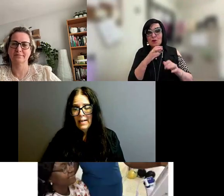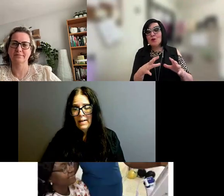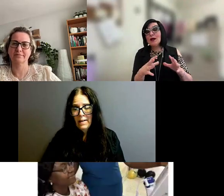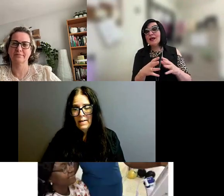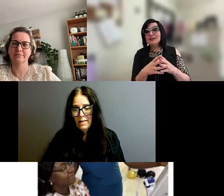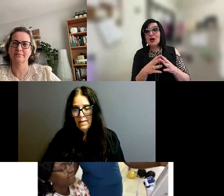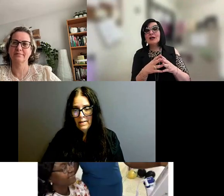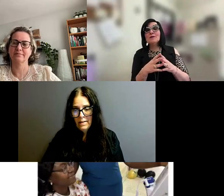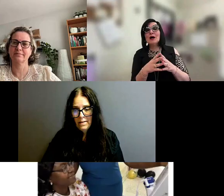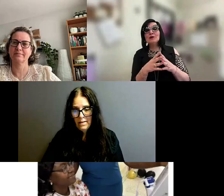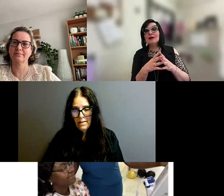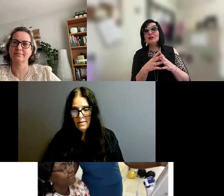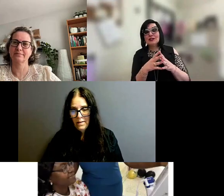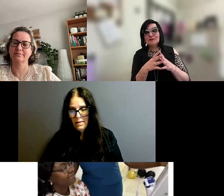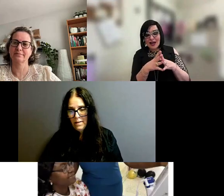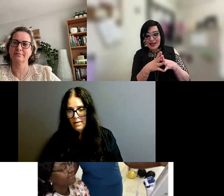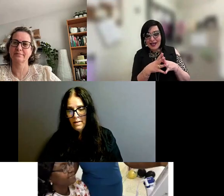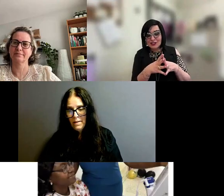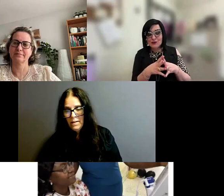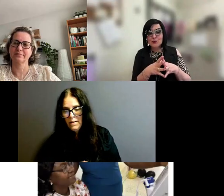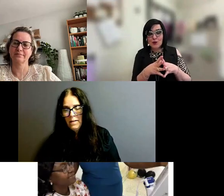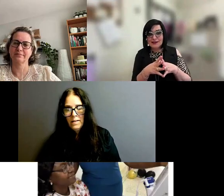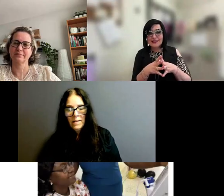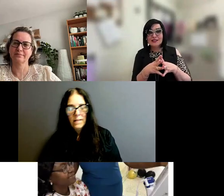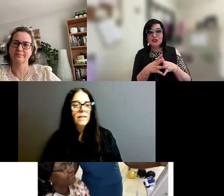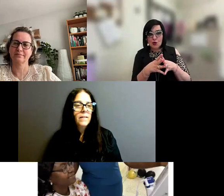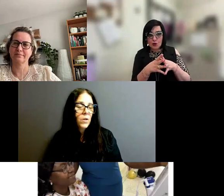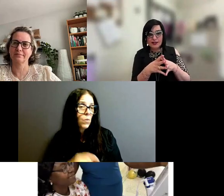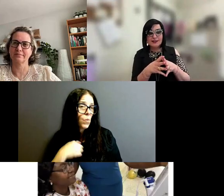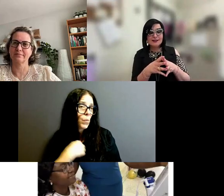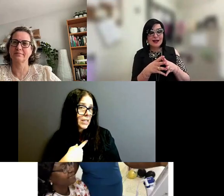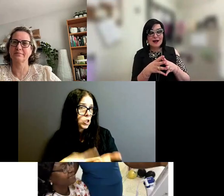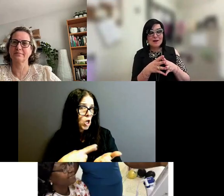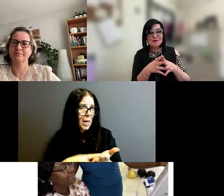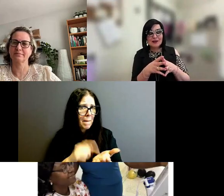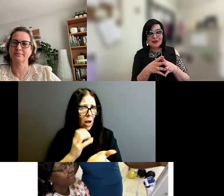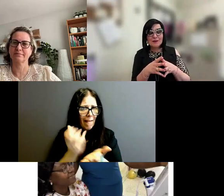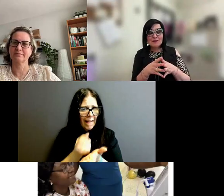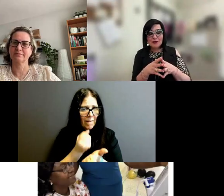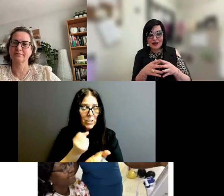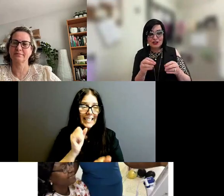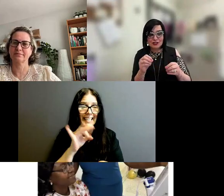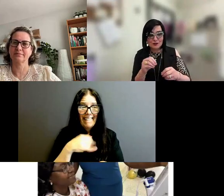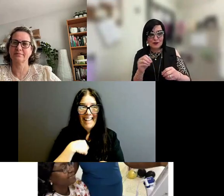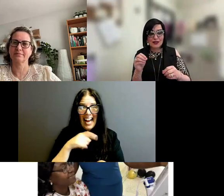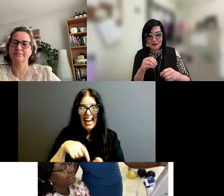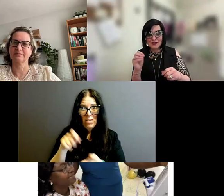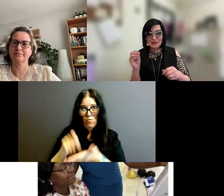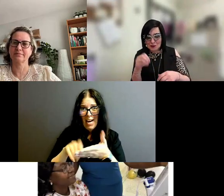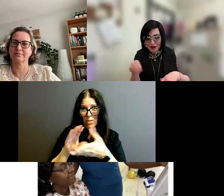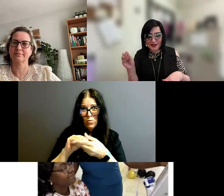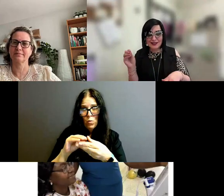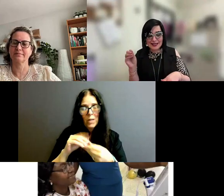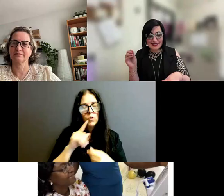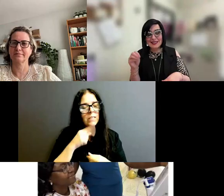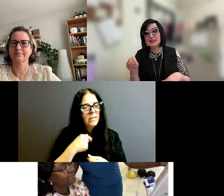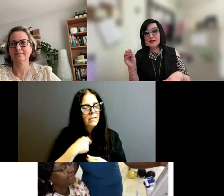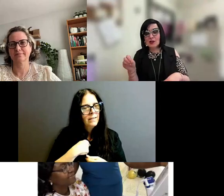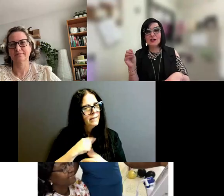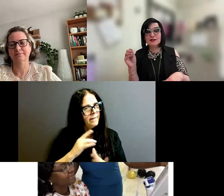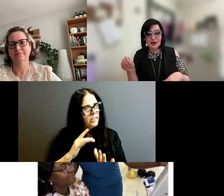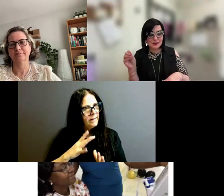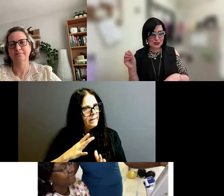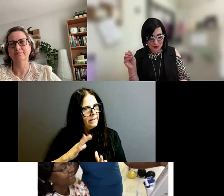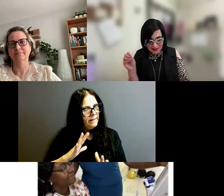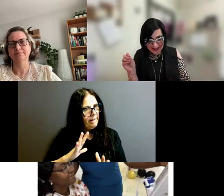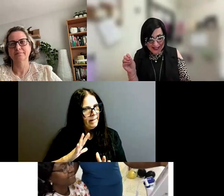And when I talk about leveraging, if I had to write these stories, I'm a perfectionist when it comes to writing. Like it takes me